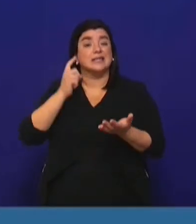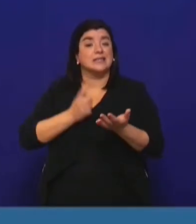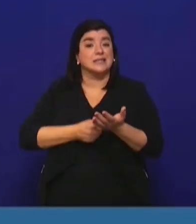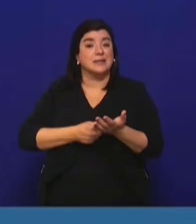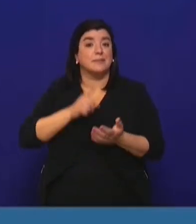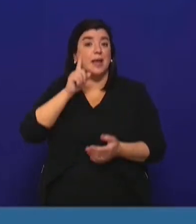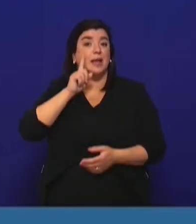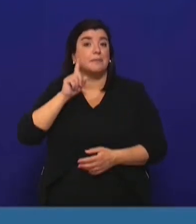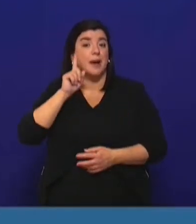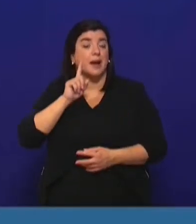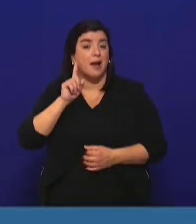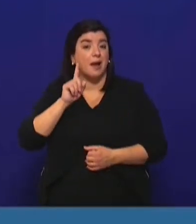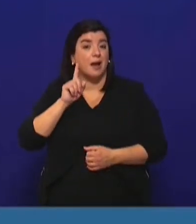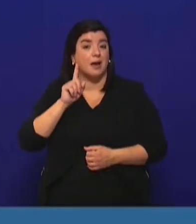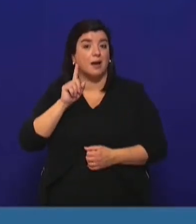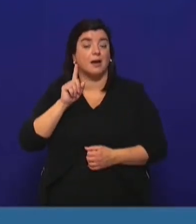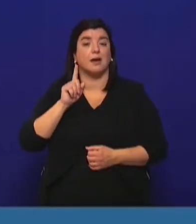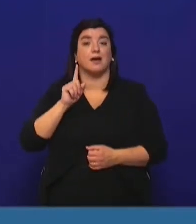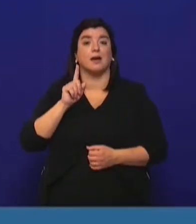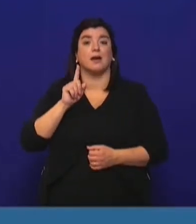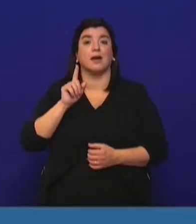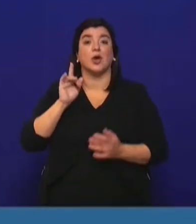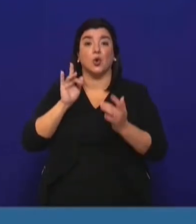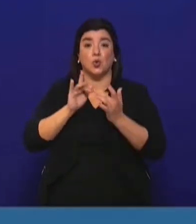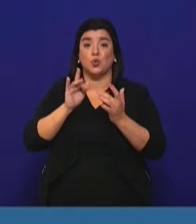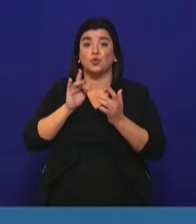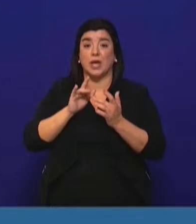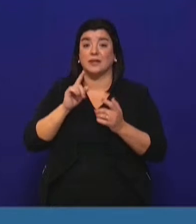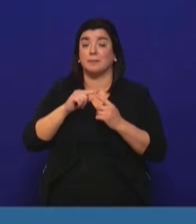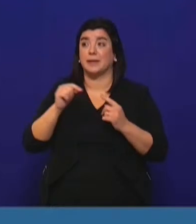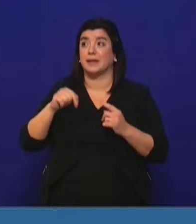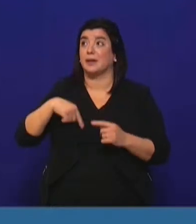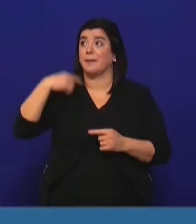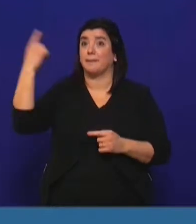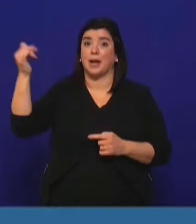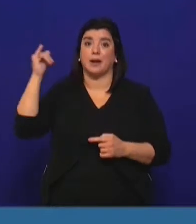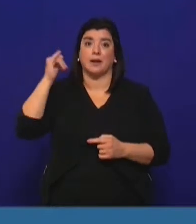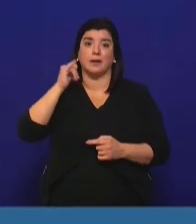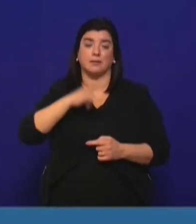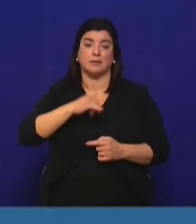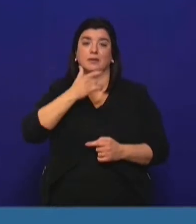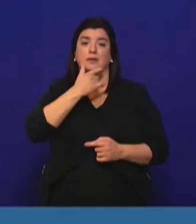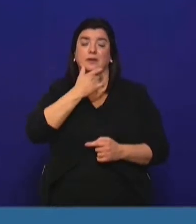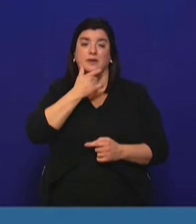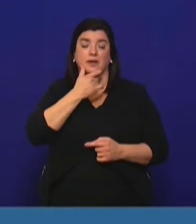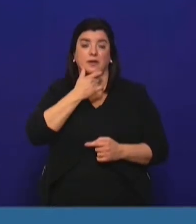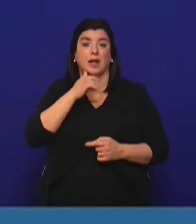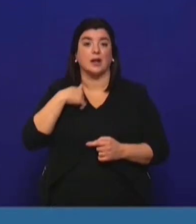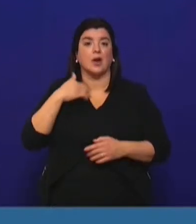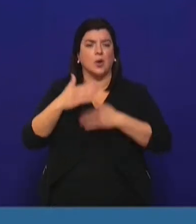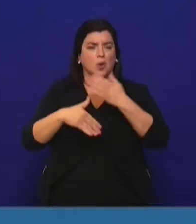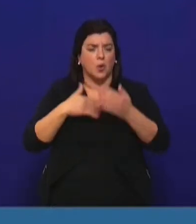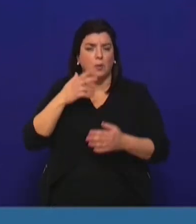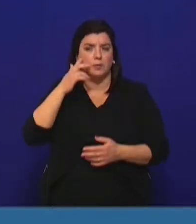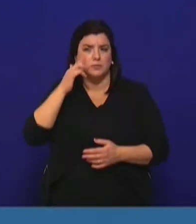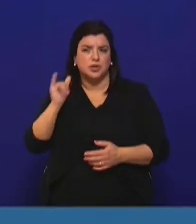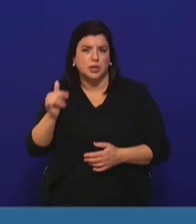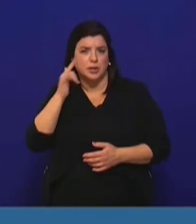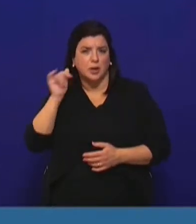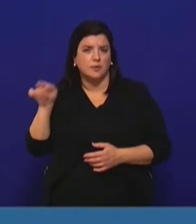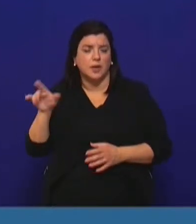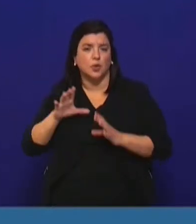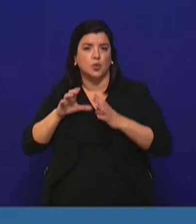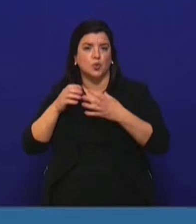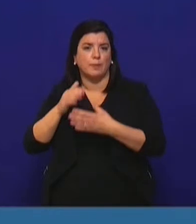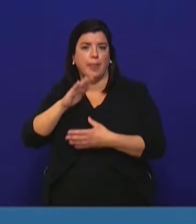who had contact with another person who came from UK, from her family. So we continue to investigate that group of